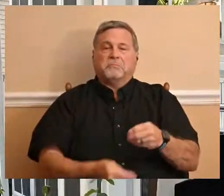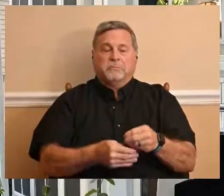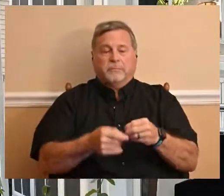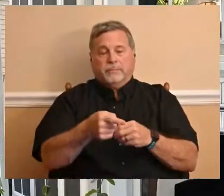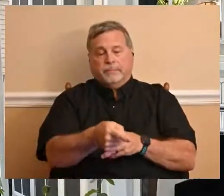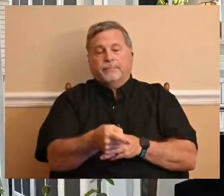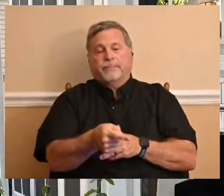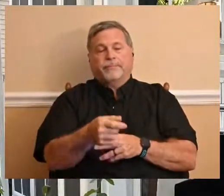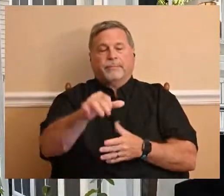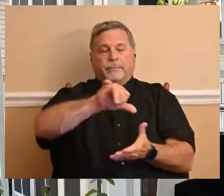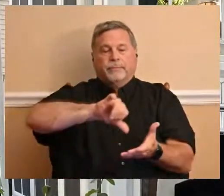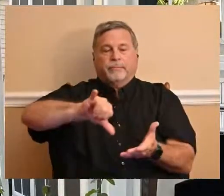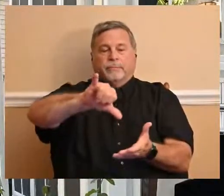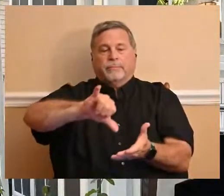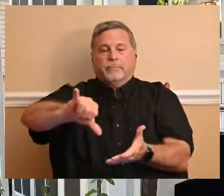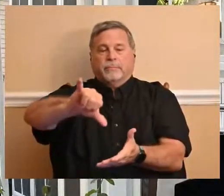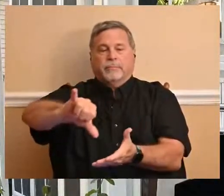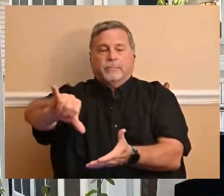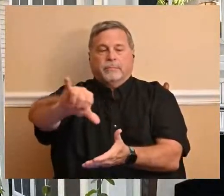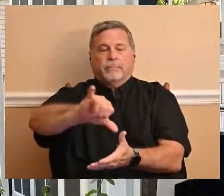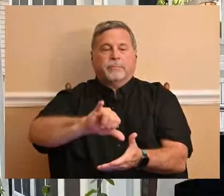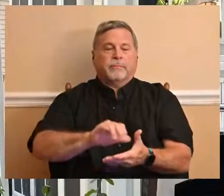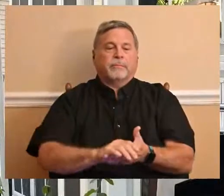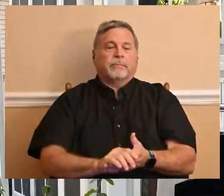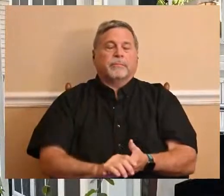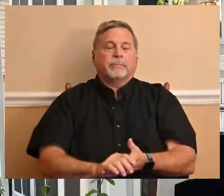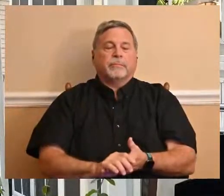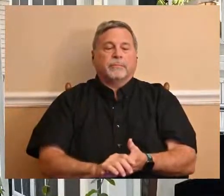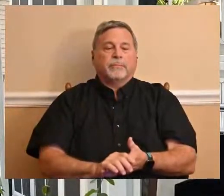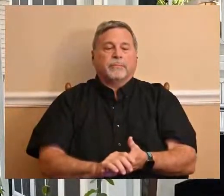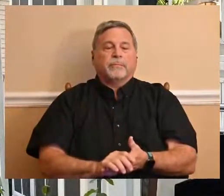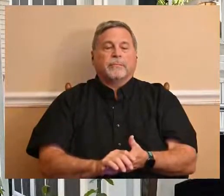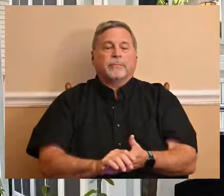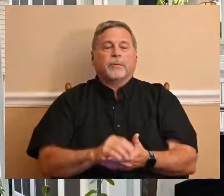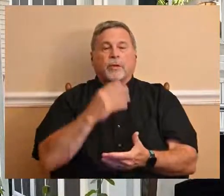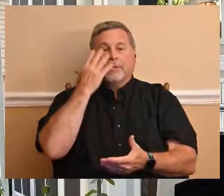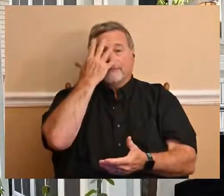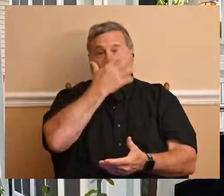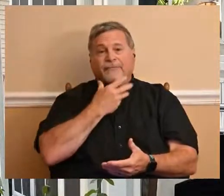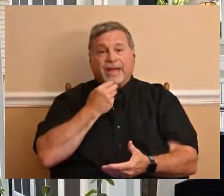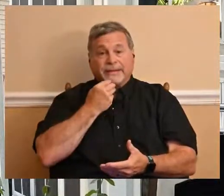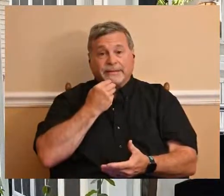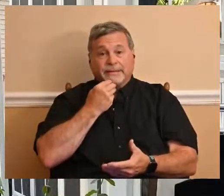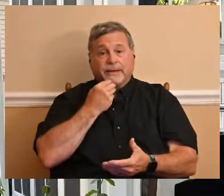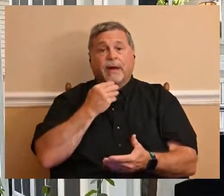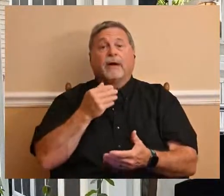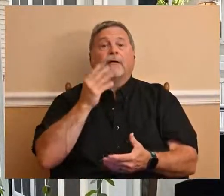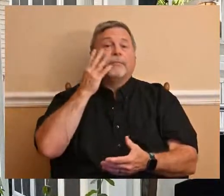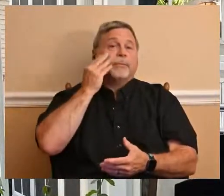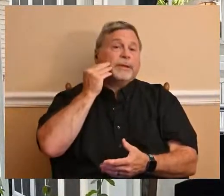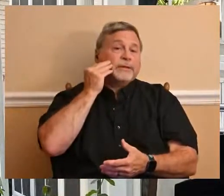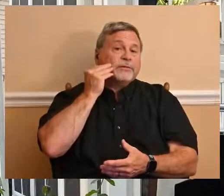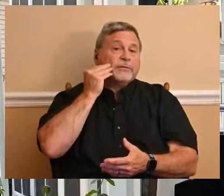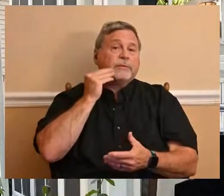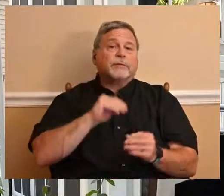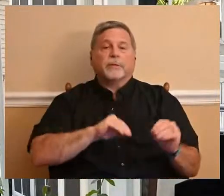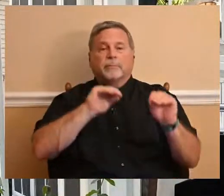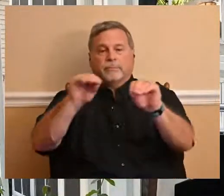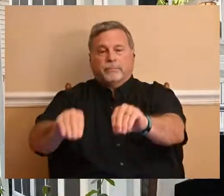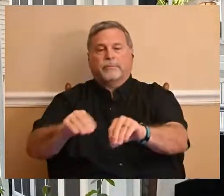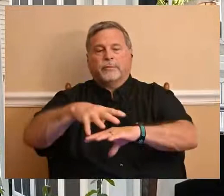is we're going to take a little bit of olive oil, put it on the face of the peach, and we're going to lay it down.